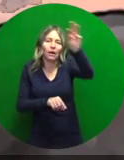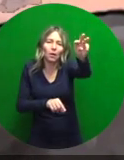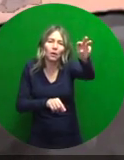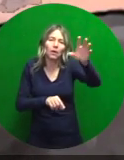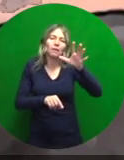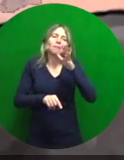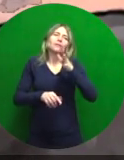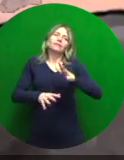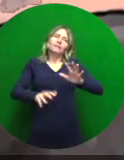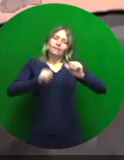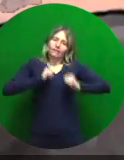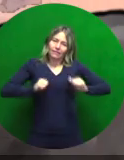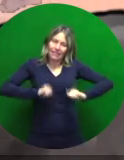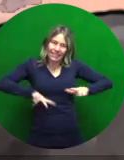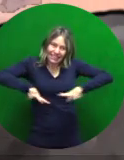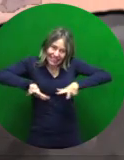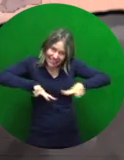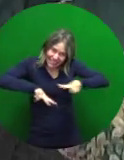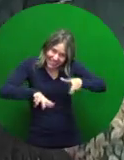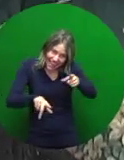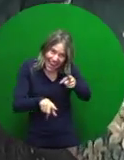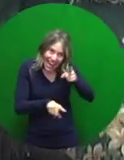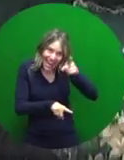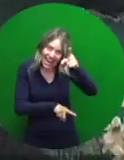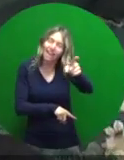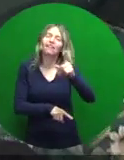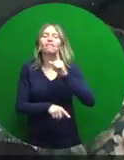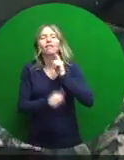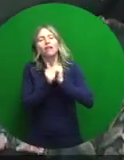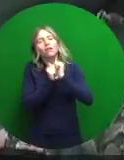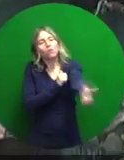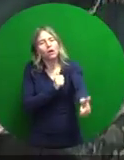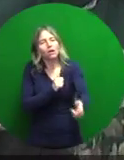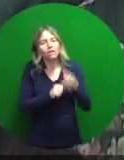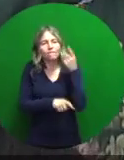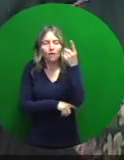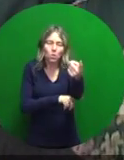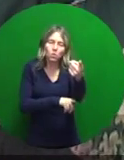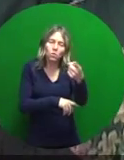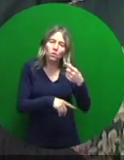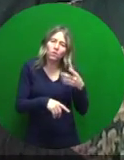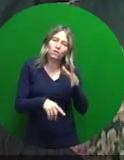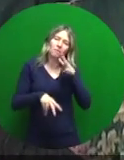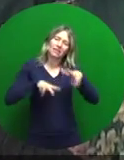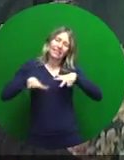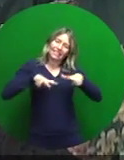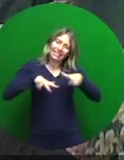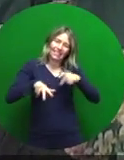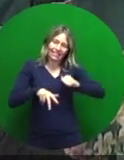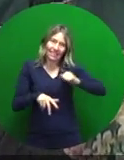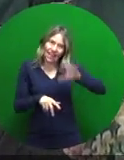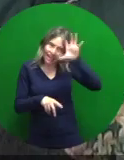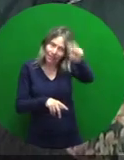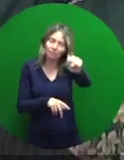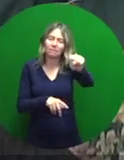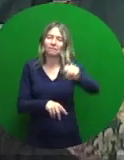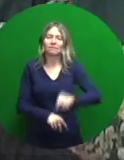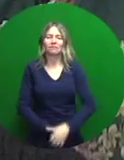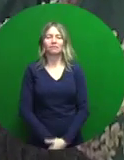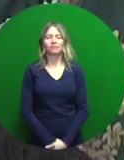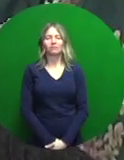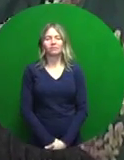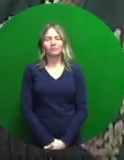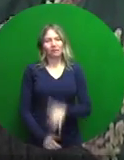this tiny little thing walking up, and she said she had to try and go because she was already pretty